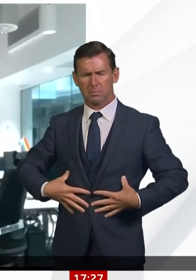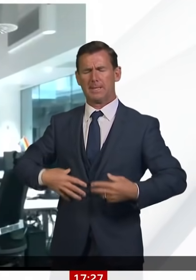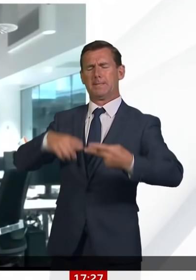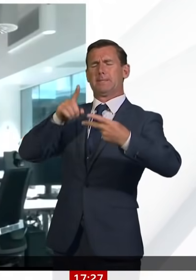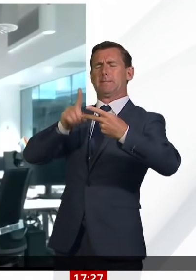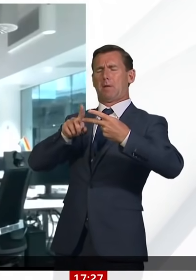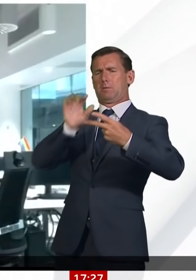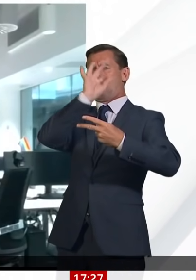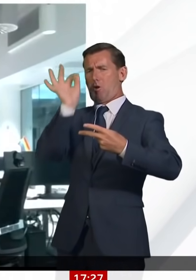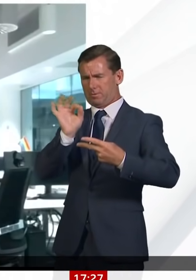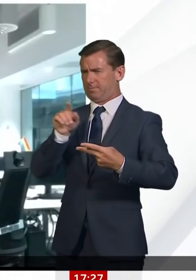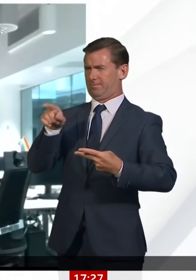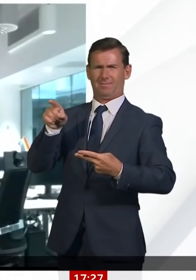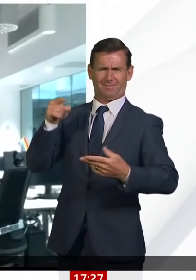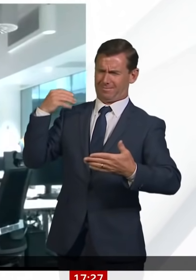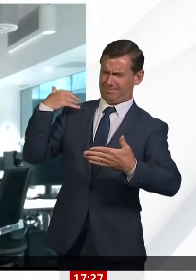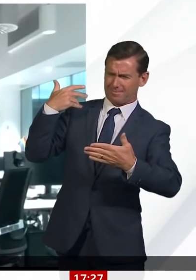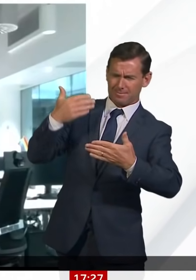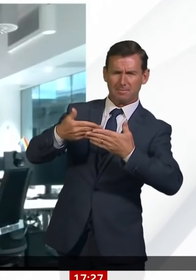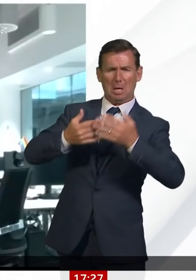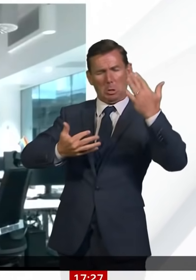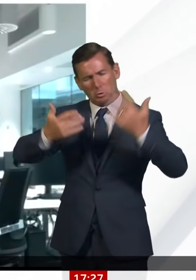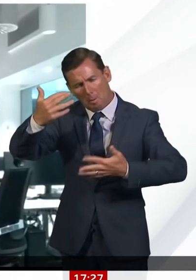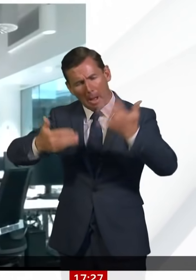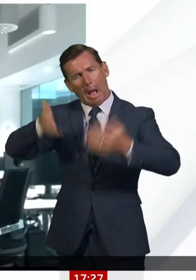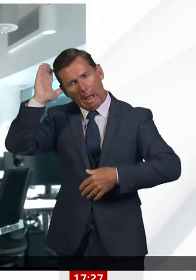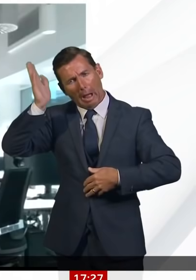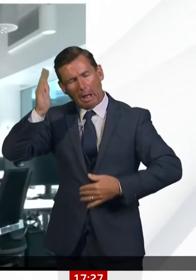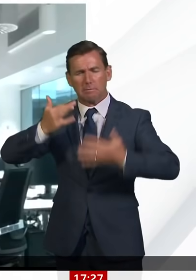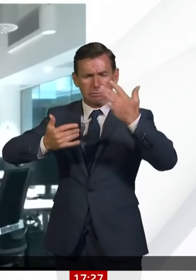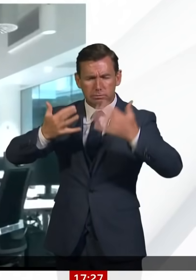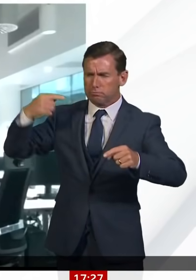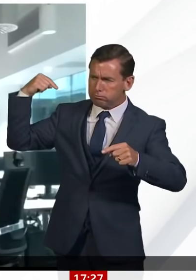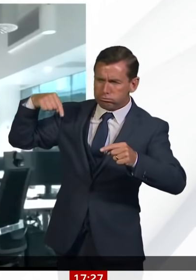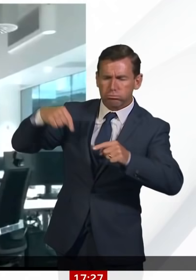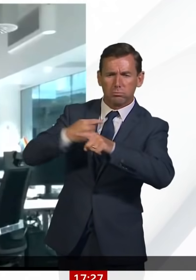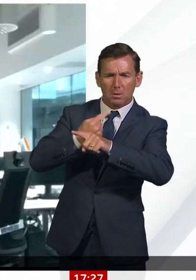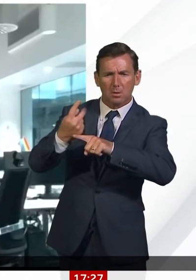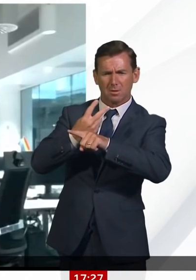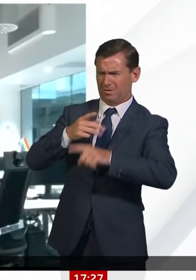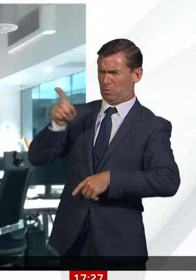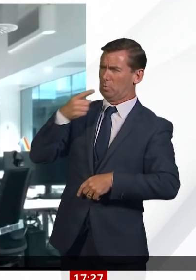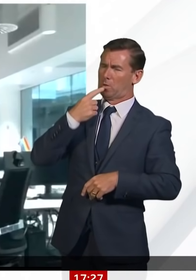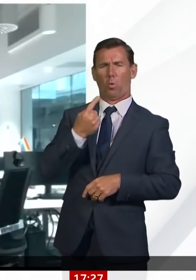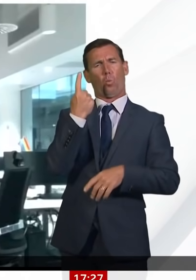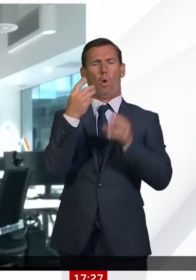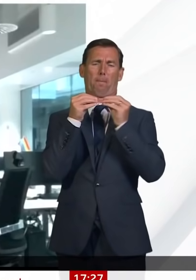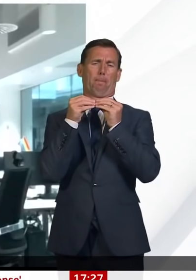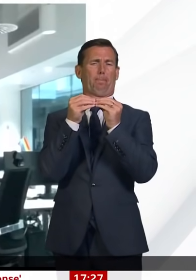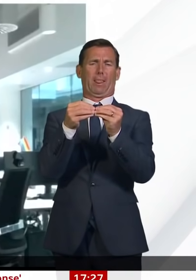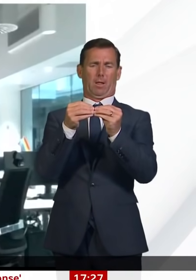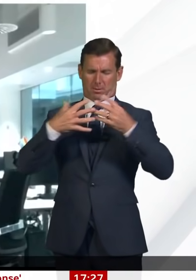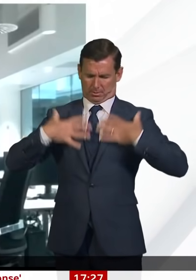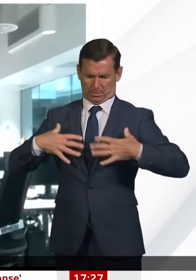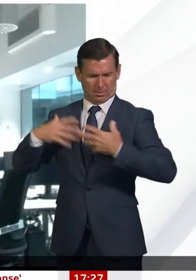of numbers over the past few weeks, and today you've just talked about 1 billion items of PPE. Now that